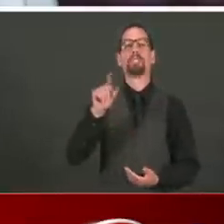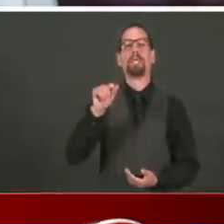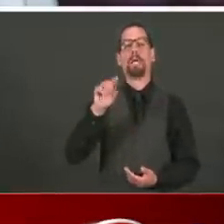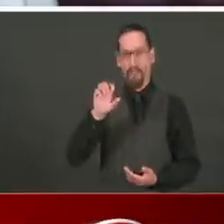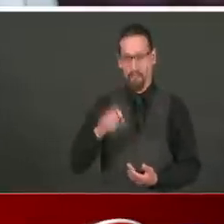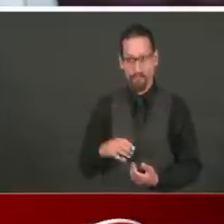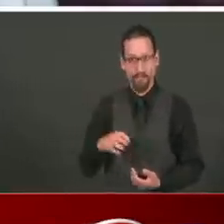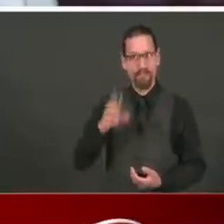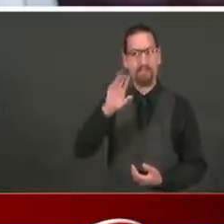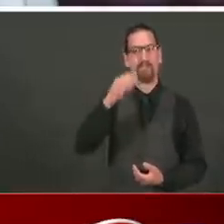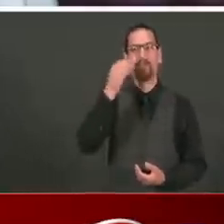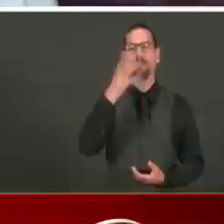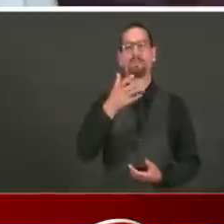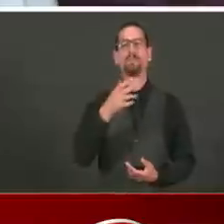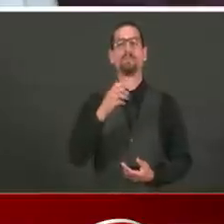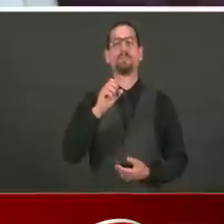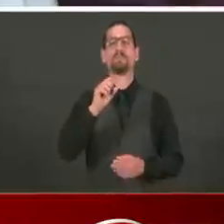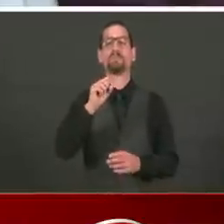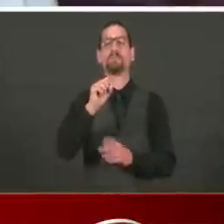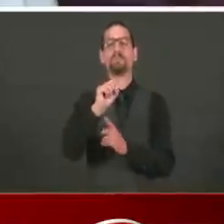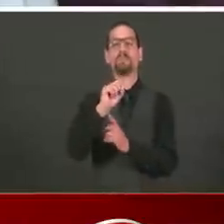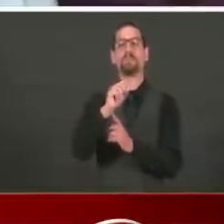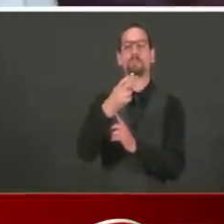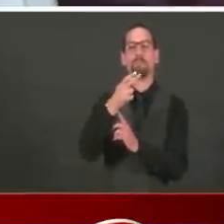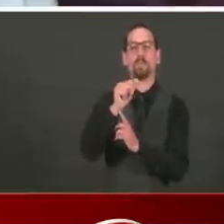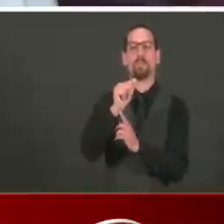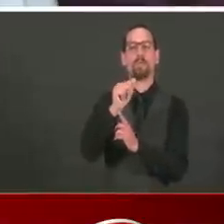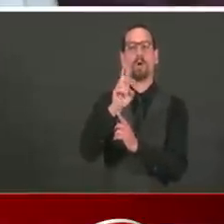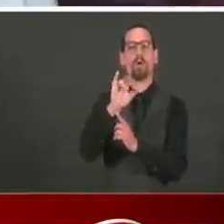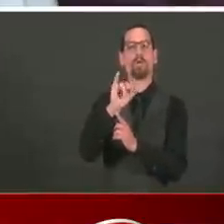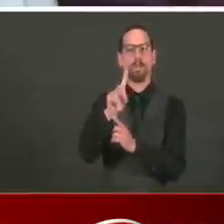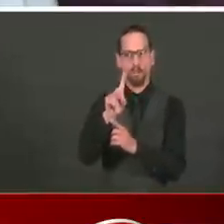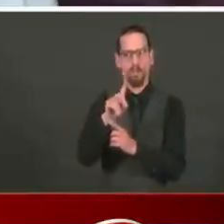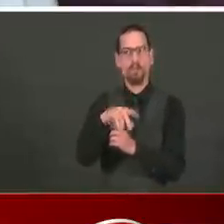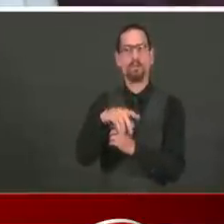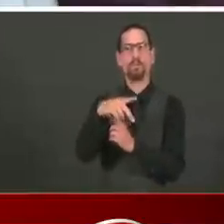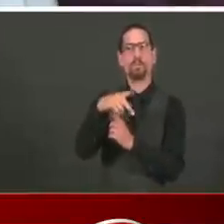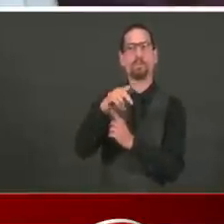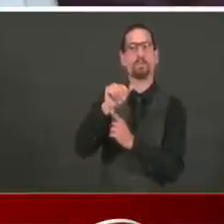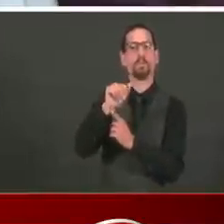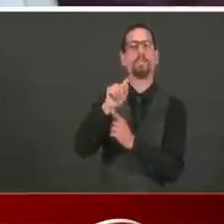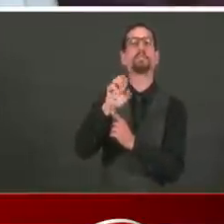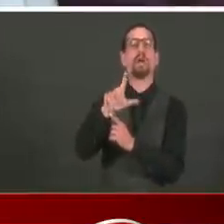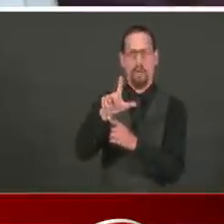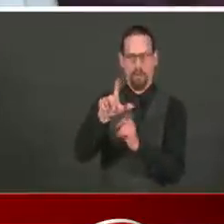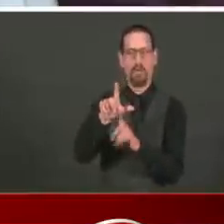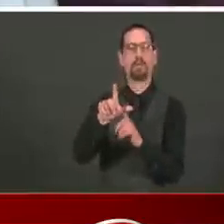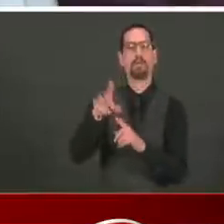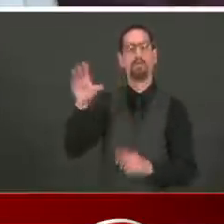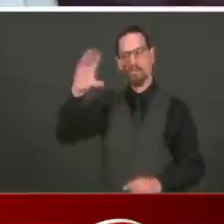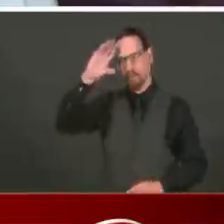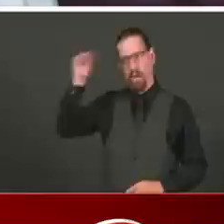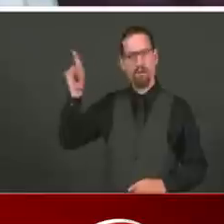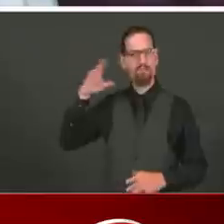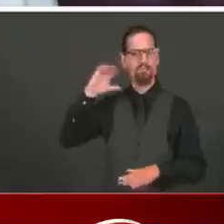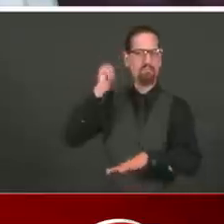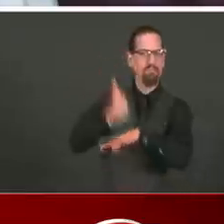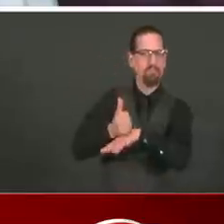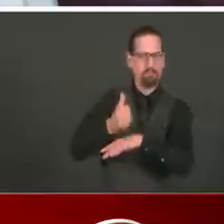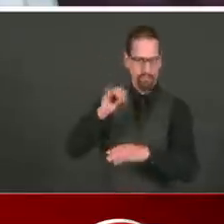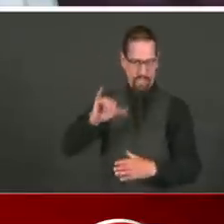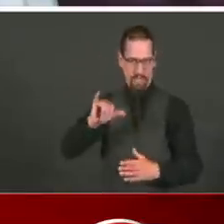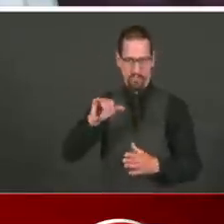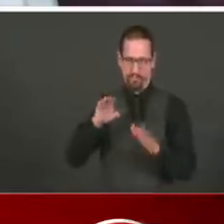his team. They're the guys who've been working full-time, state employees, to bring the app live and make